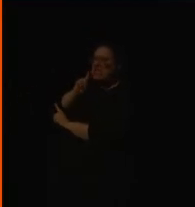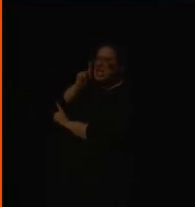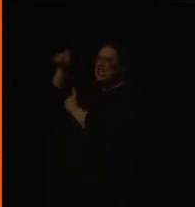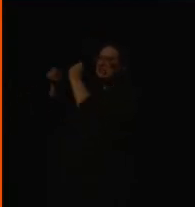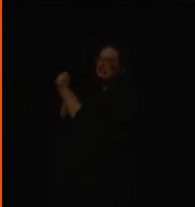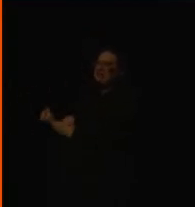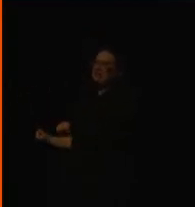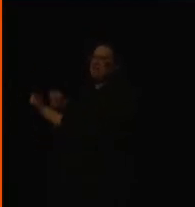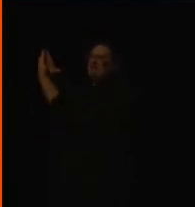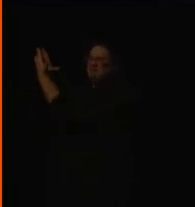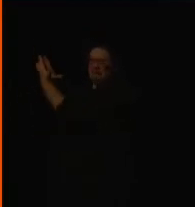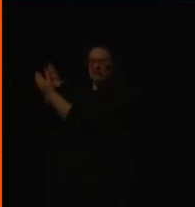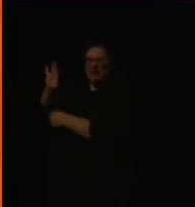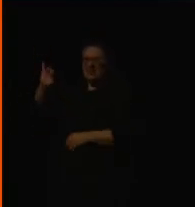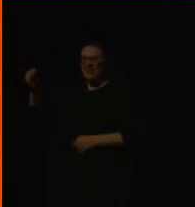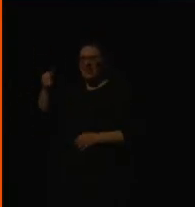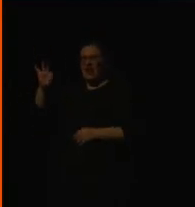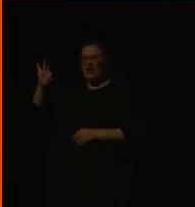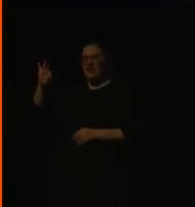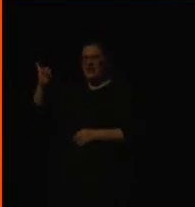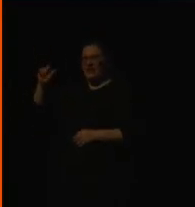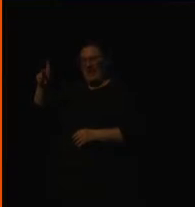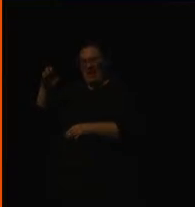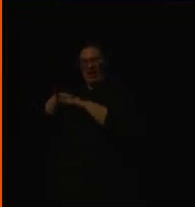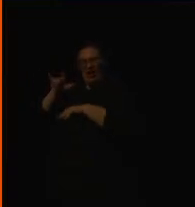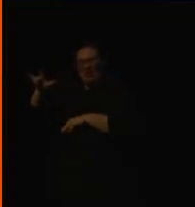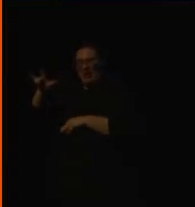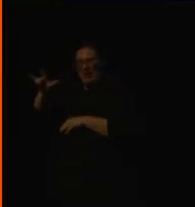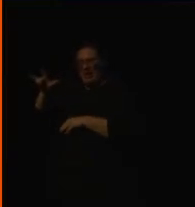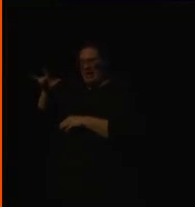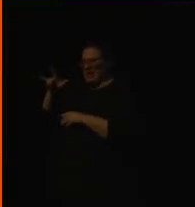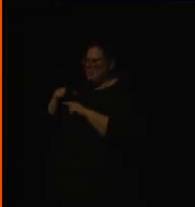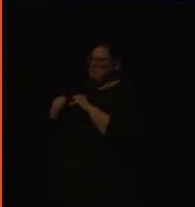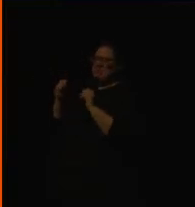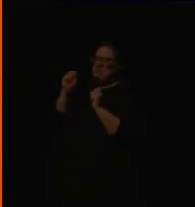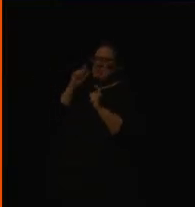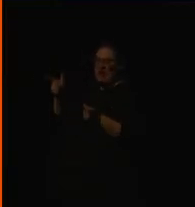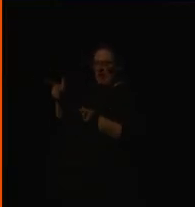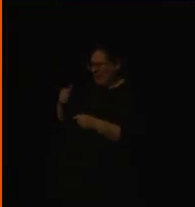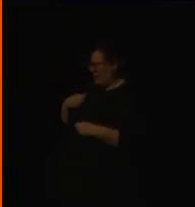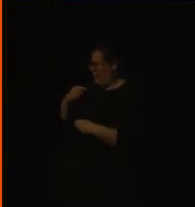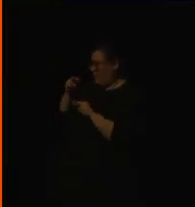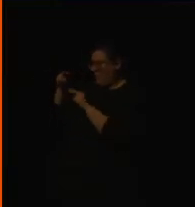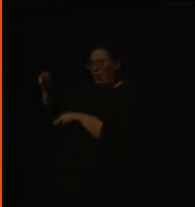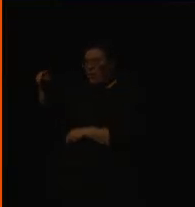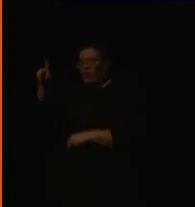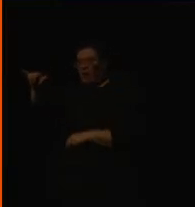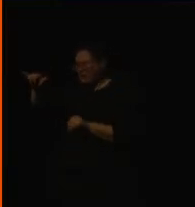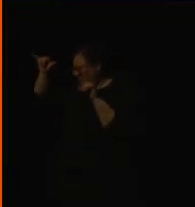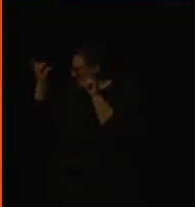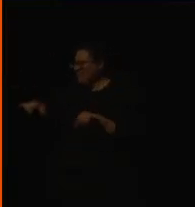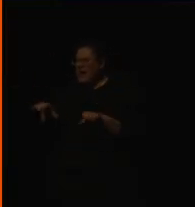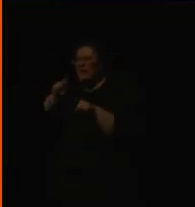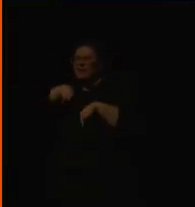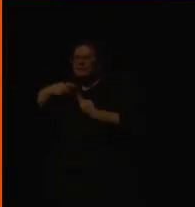on an airplane. But I wasn't surprised, because I'd been watching Ady do stuff like that for 20 years